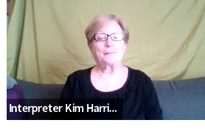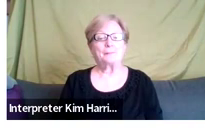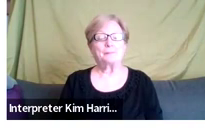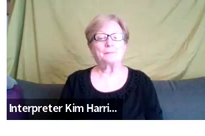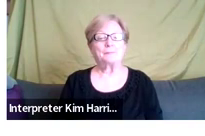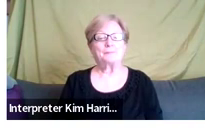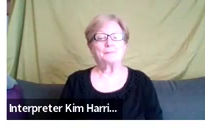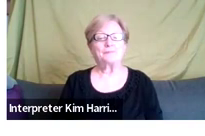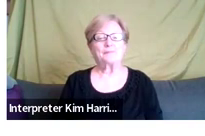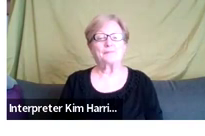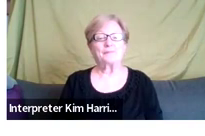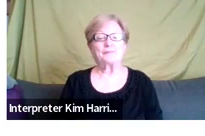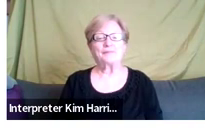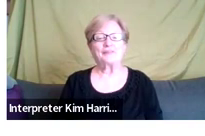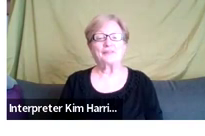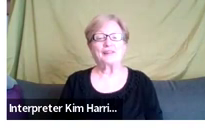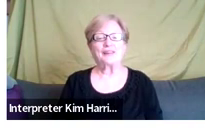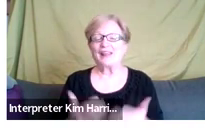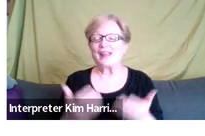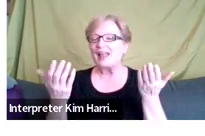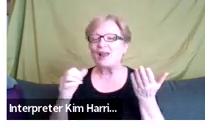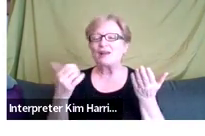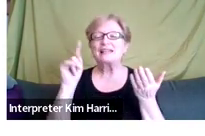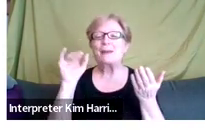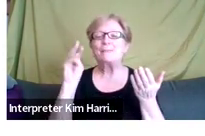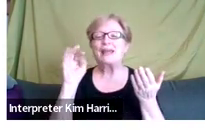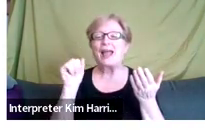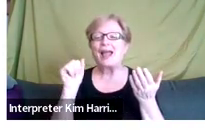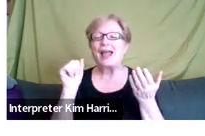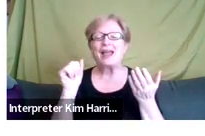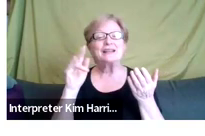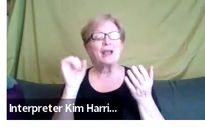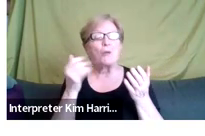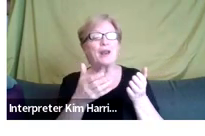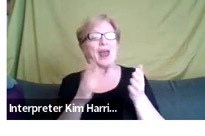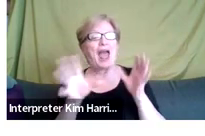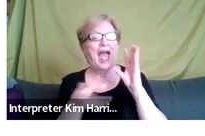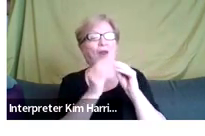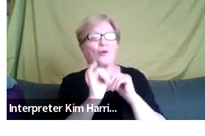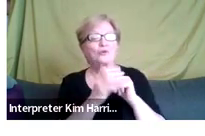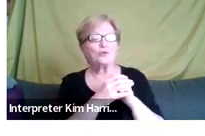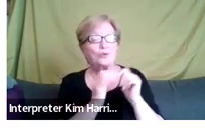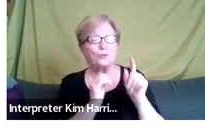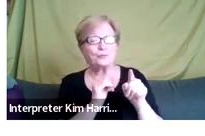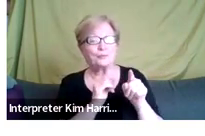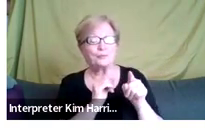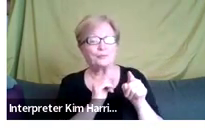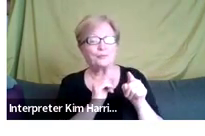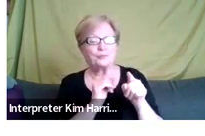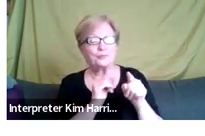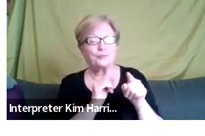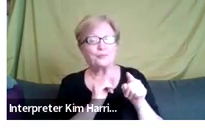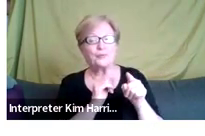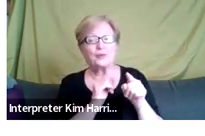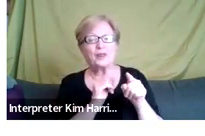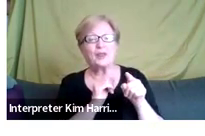Tamika? Chat. Oh, I just want to add to kind of uncomfortable in